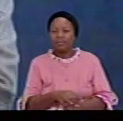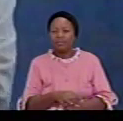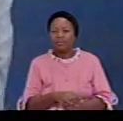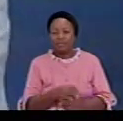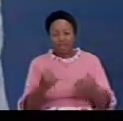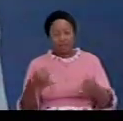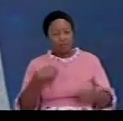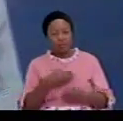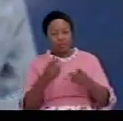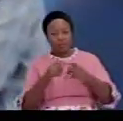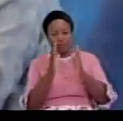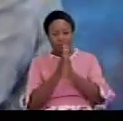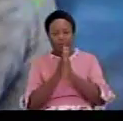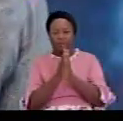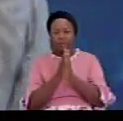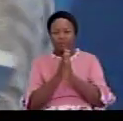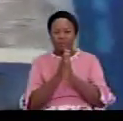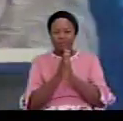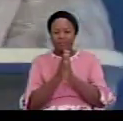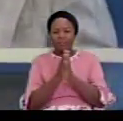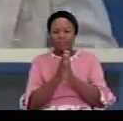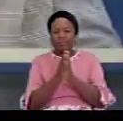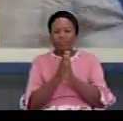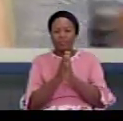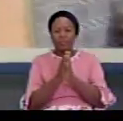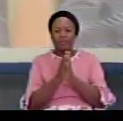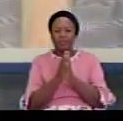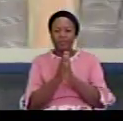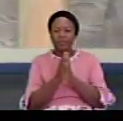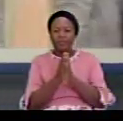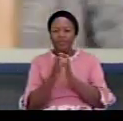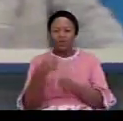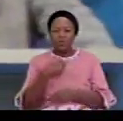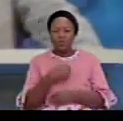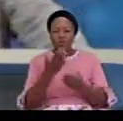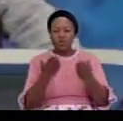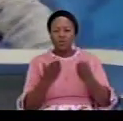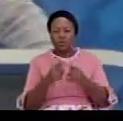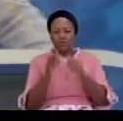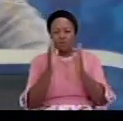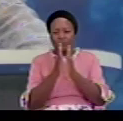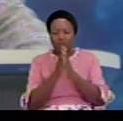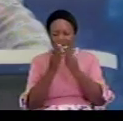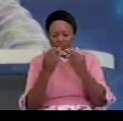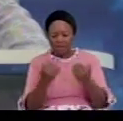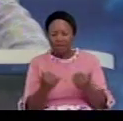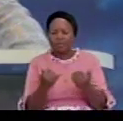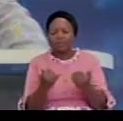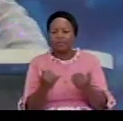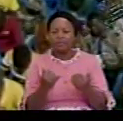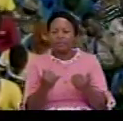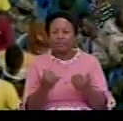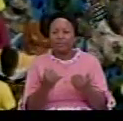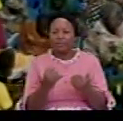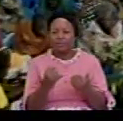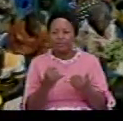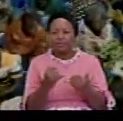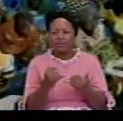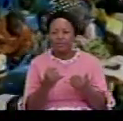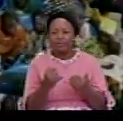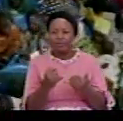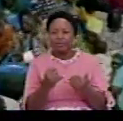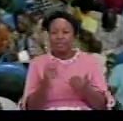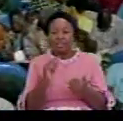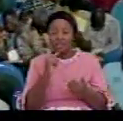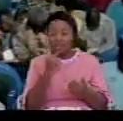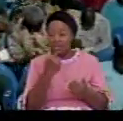bowed and eyes closed. It's bowed and eyes closed. Your salvation